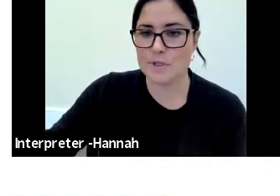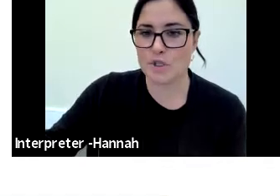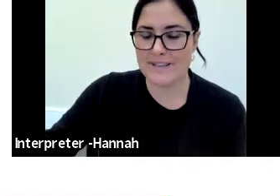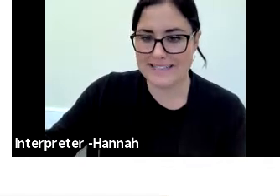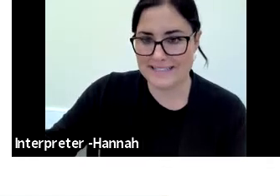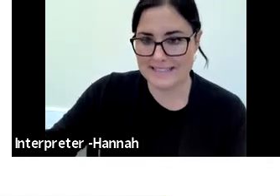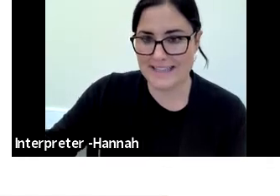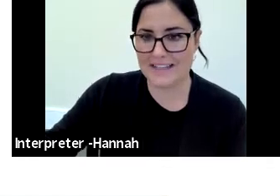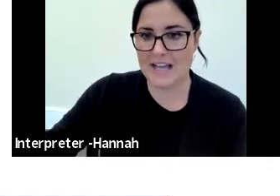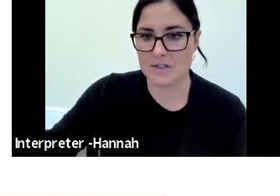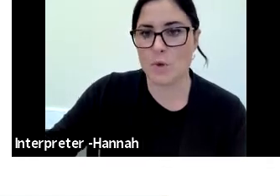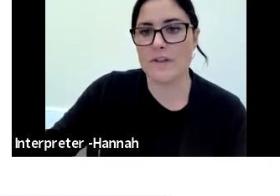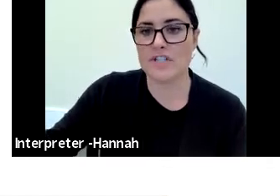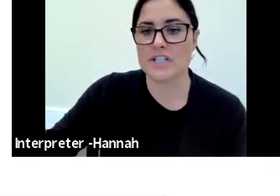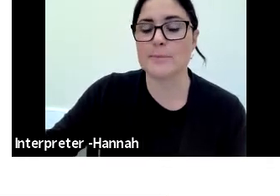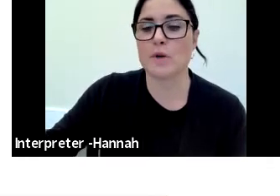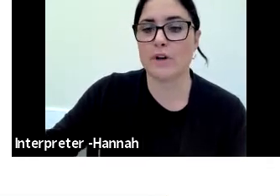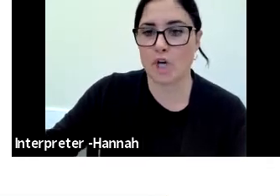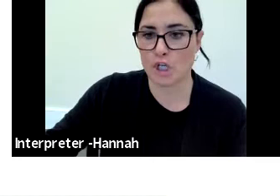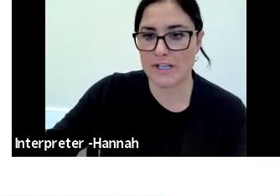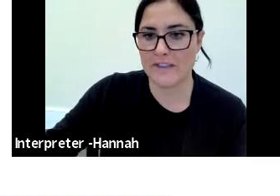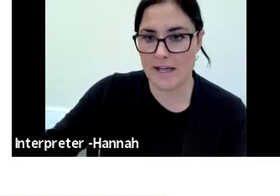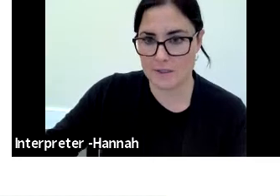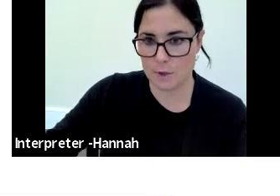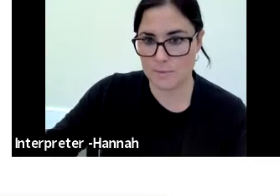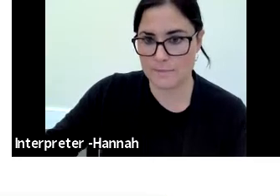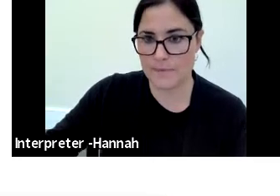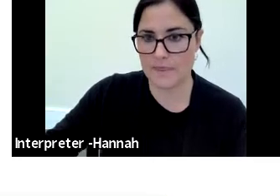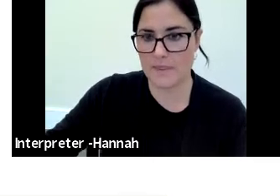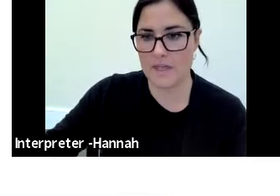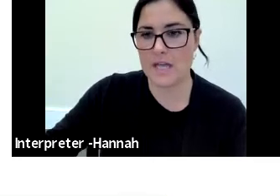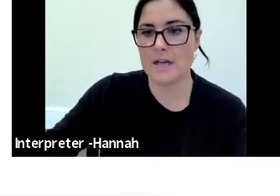as an observant in the classroom, or they're just an observer in the classroom.